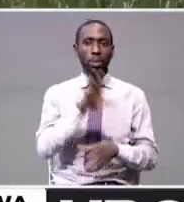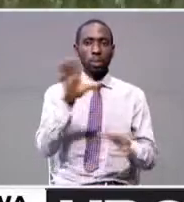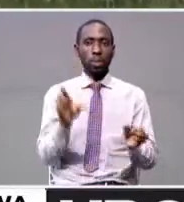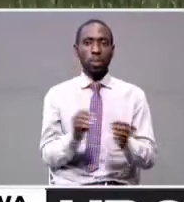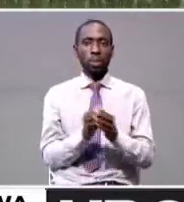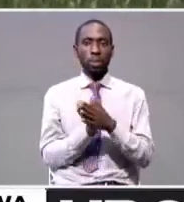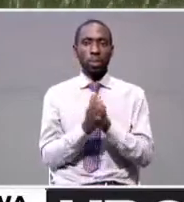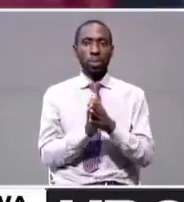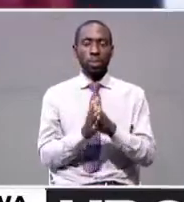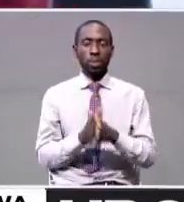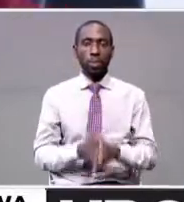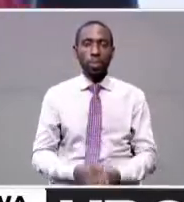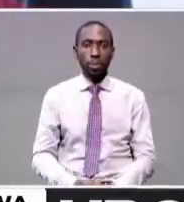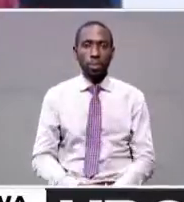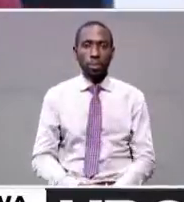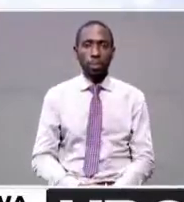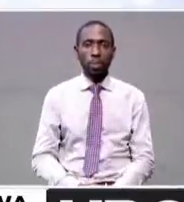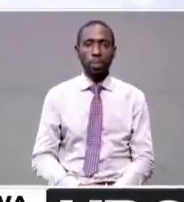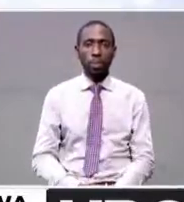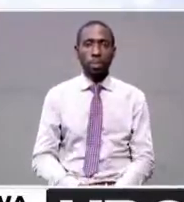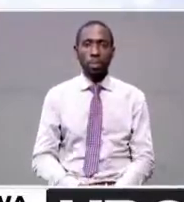Sebira mu Kampala.